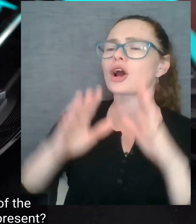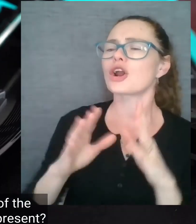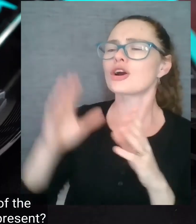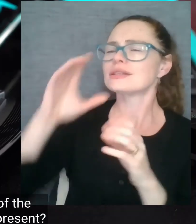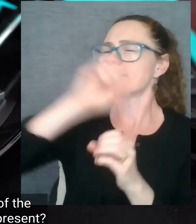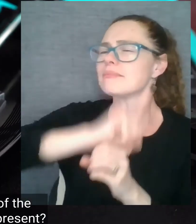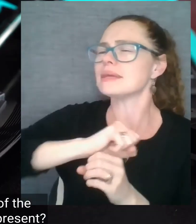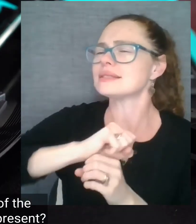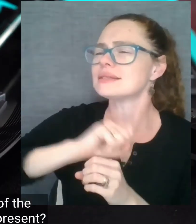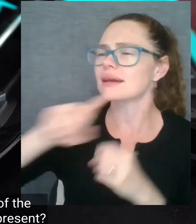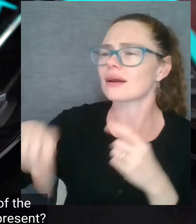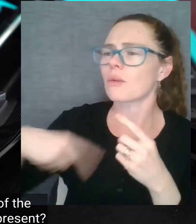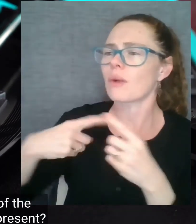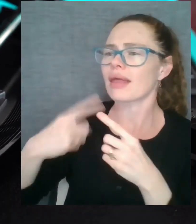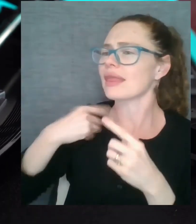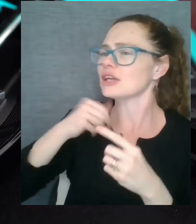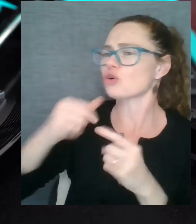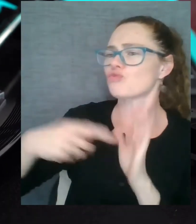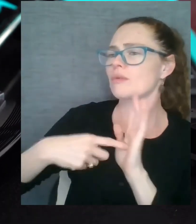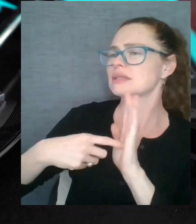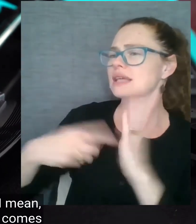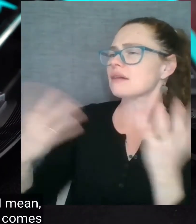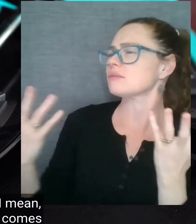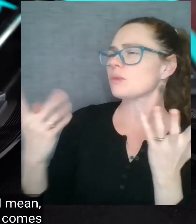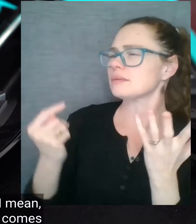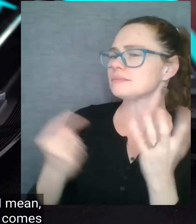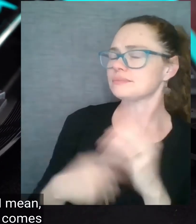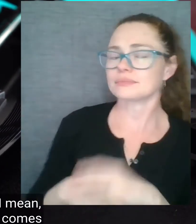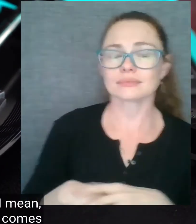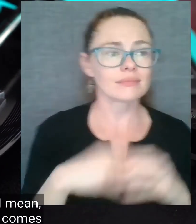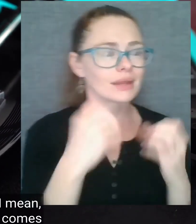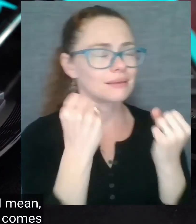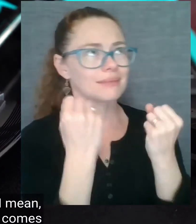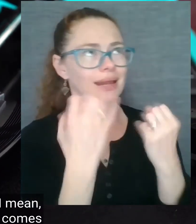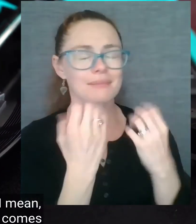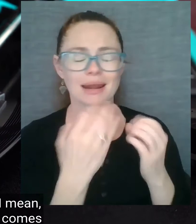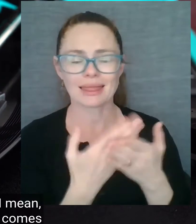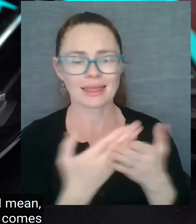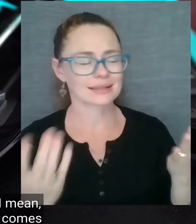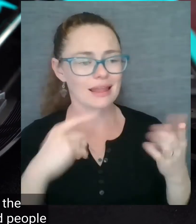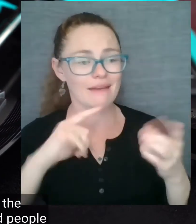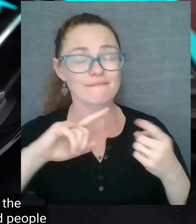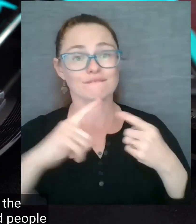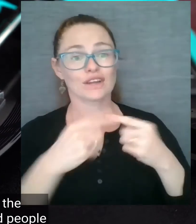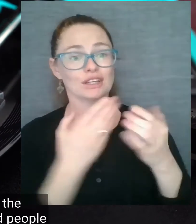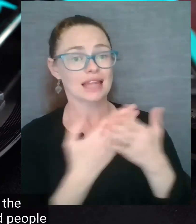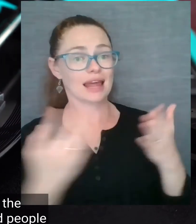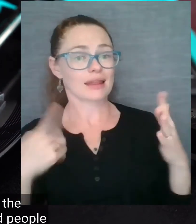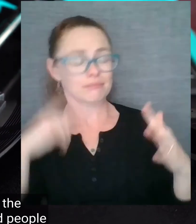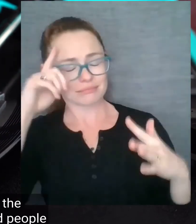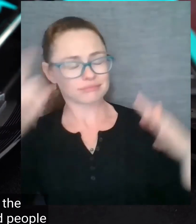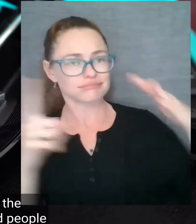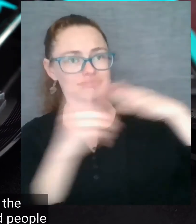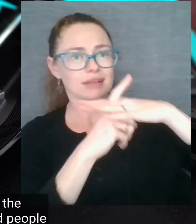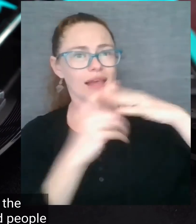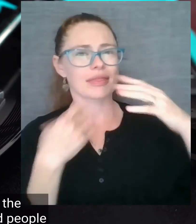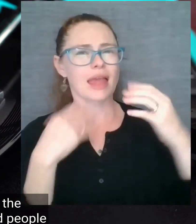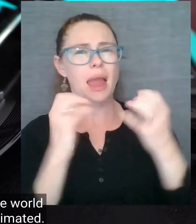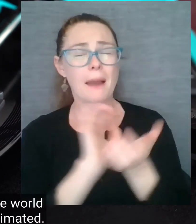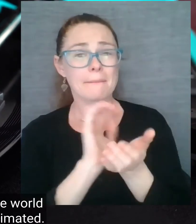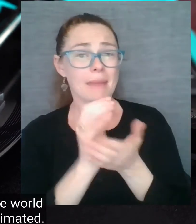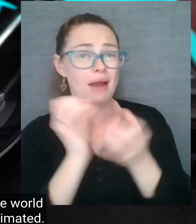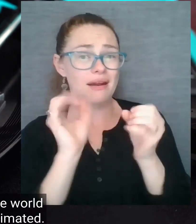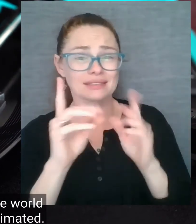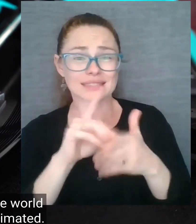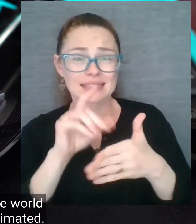in terms of the community you represent? So many things. I mean, the first thing that comes to mind is that the amount of disabled people